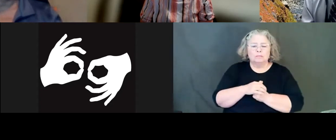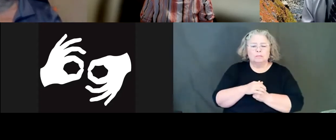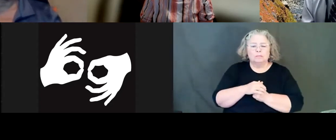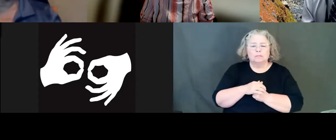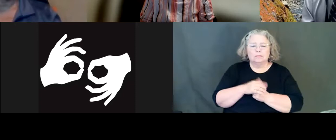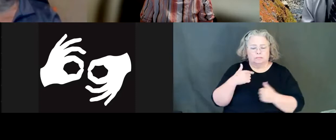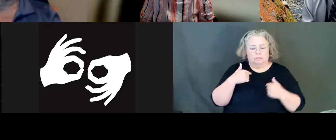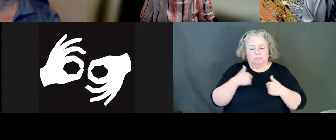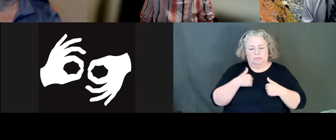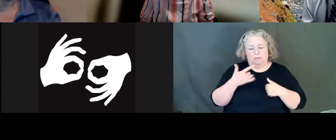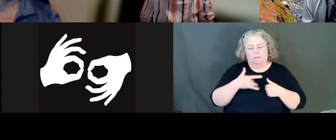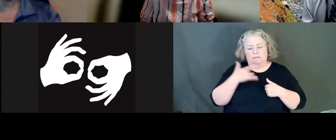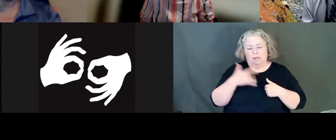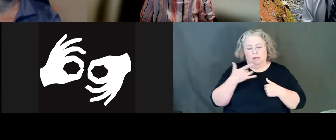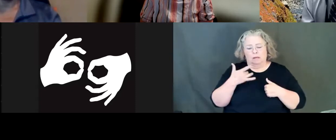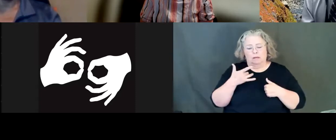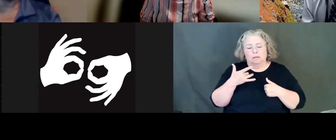I personally feel